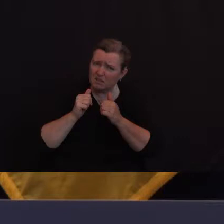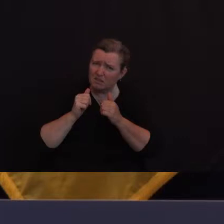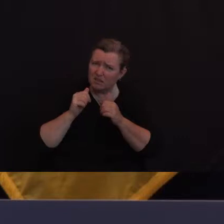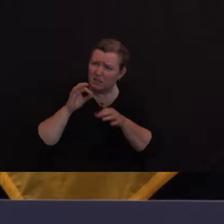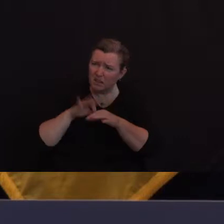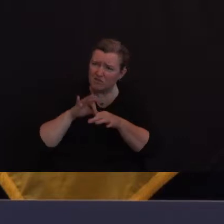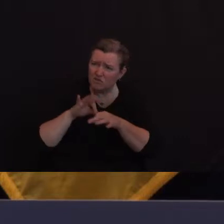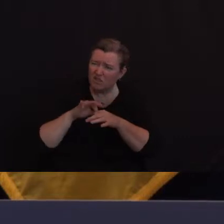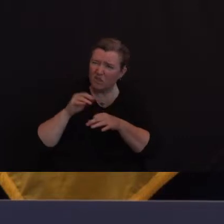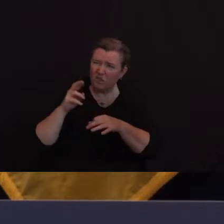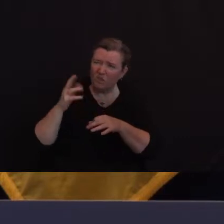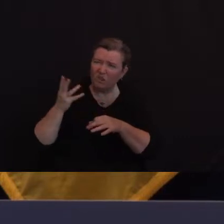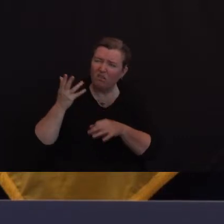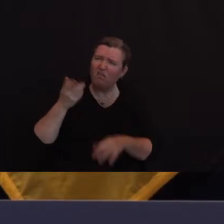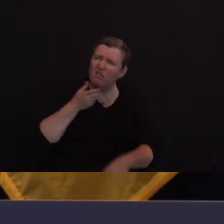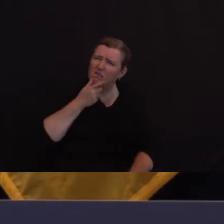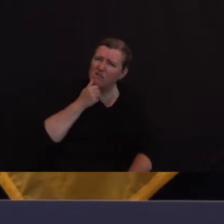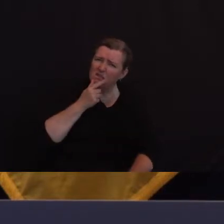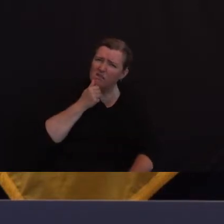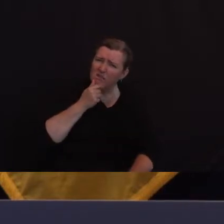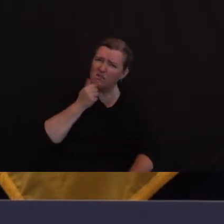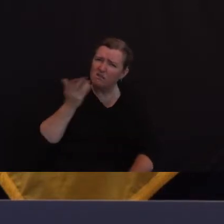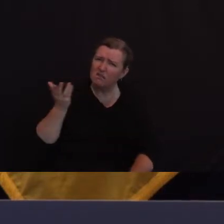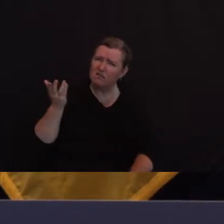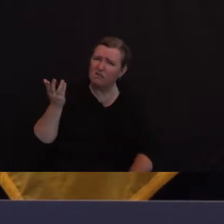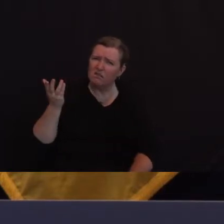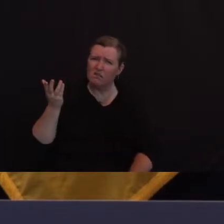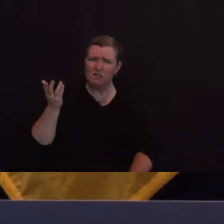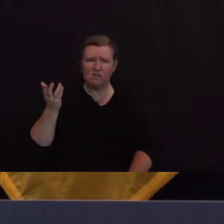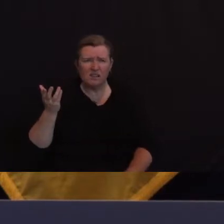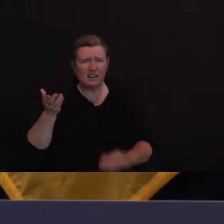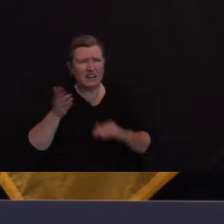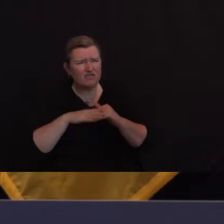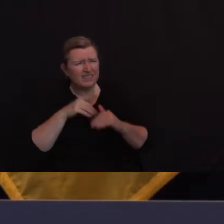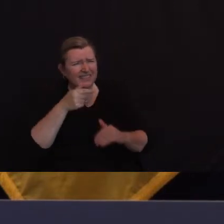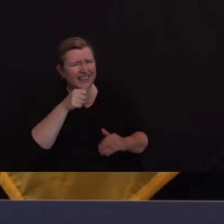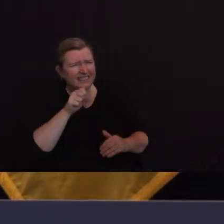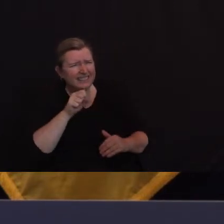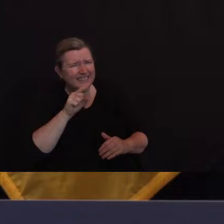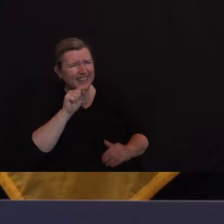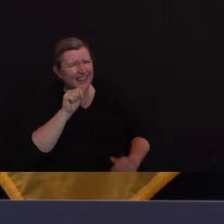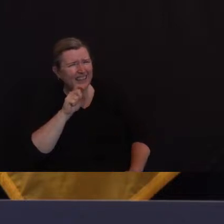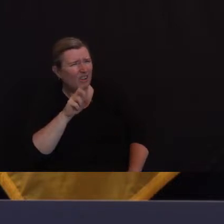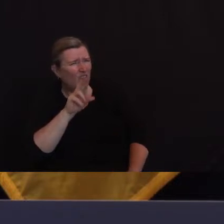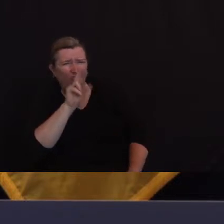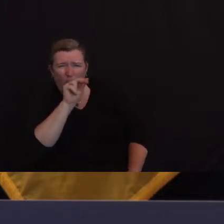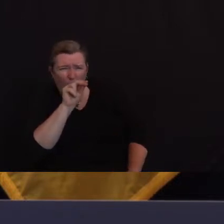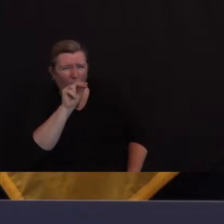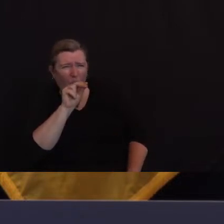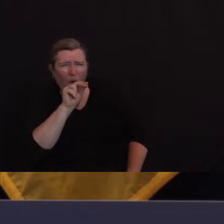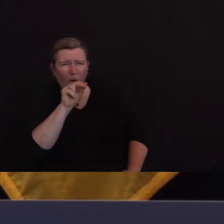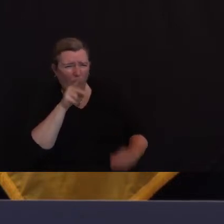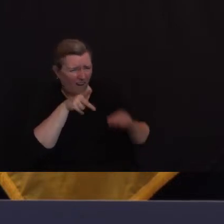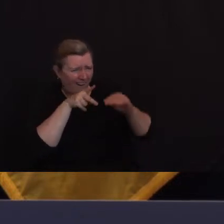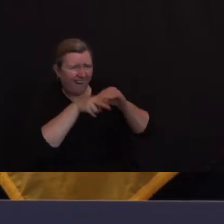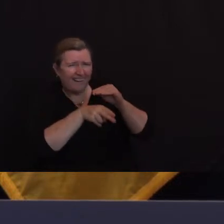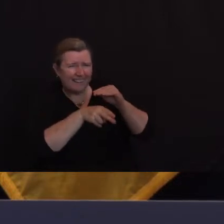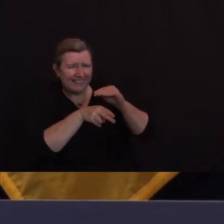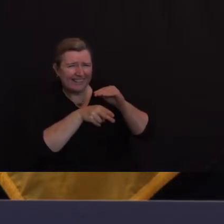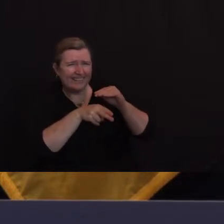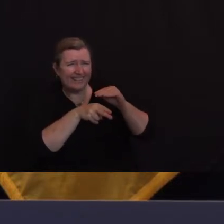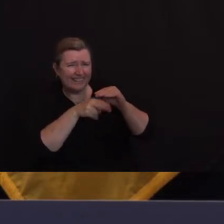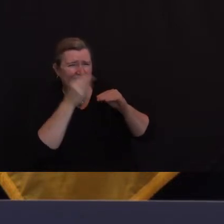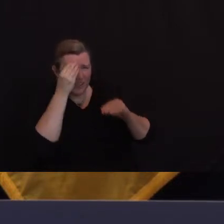all of that. Let me start. You said I increased the gas tax. Actually, we're going to cut the gas tax. Just for the record,